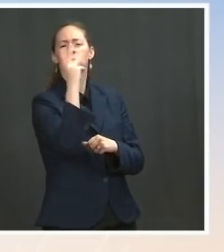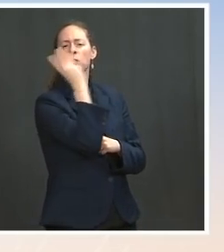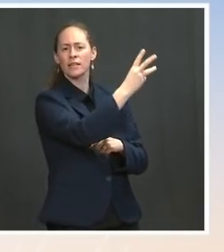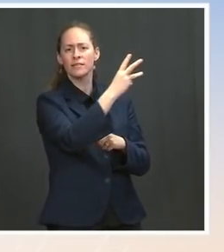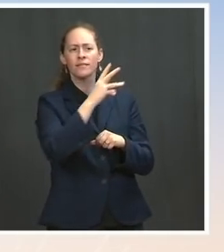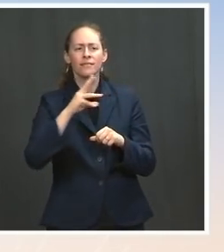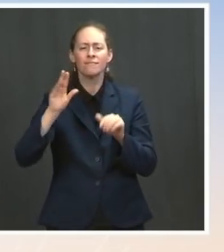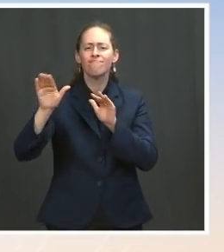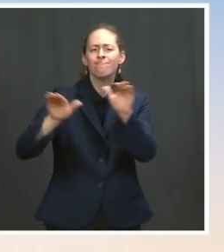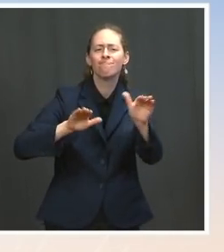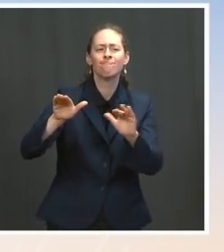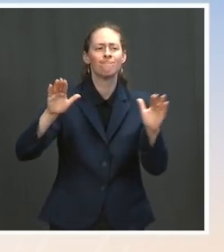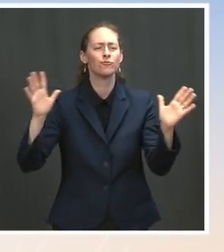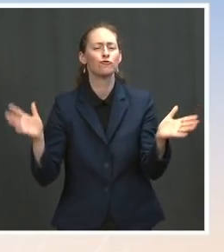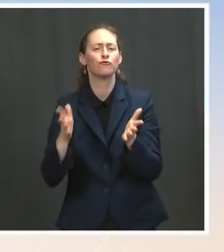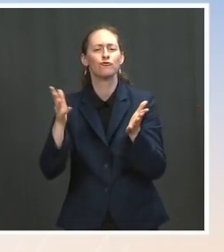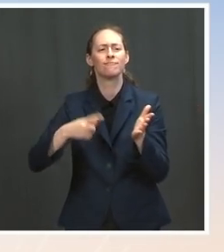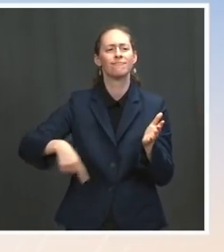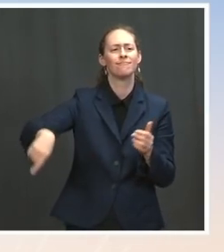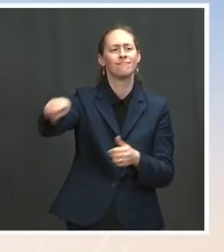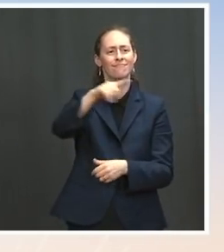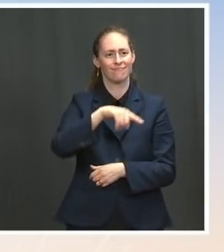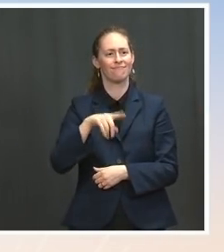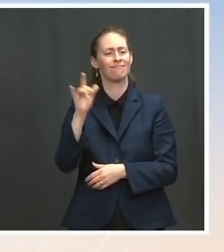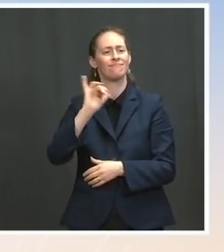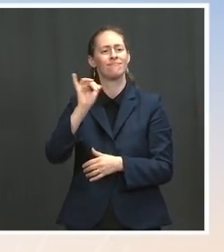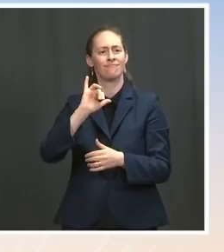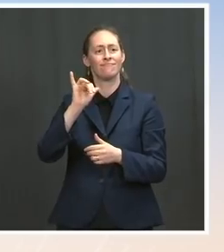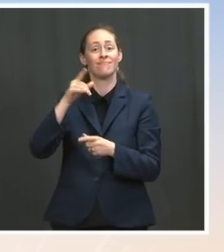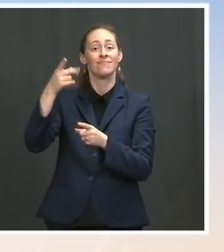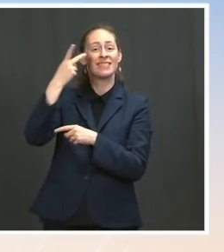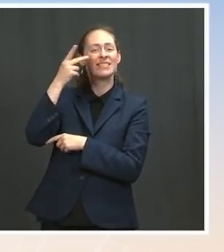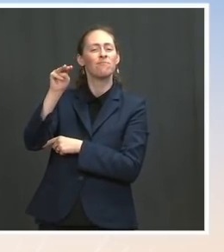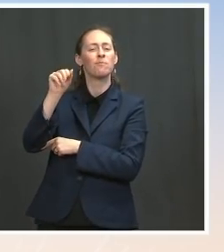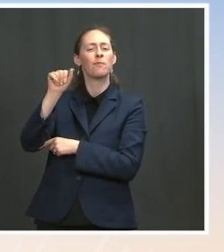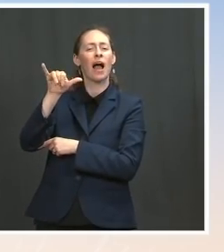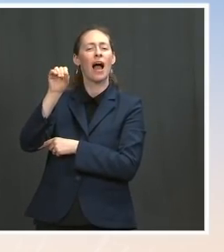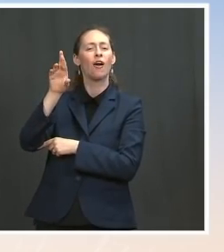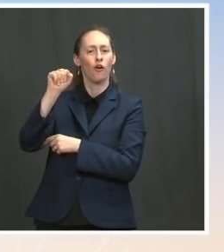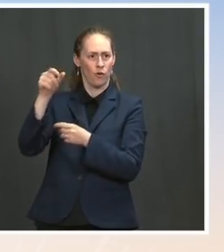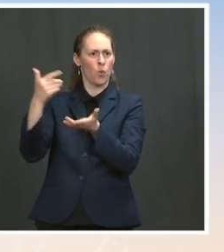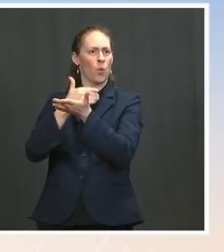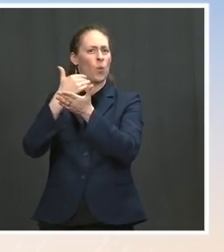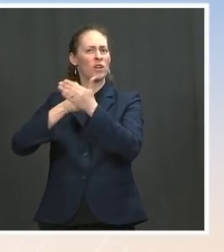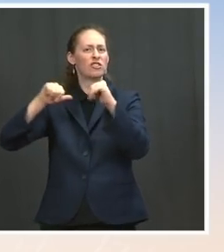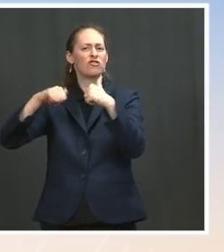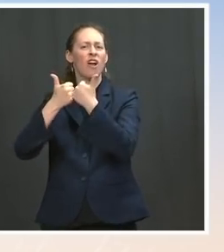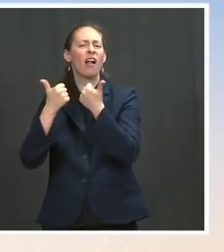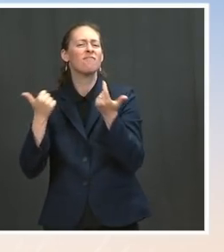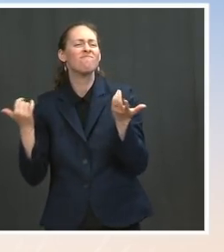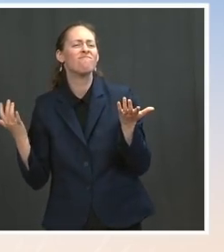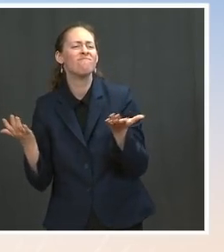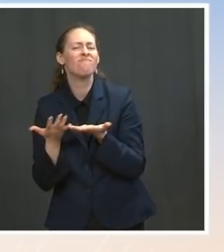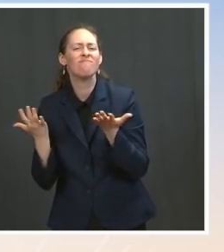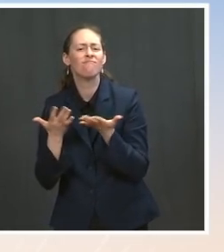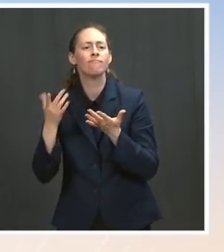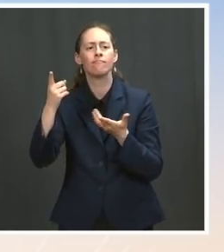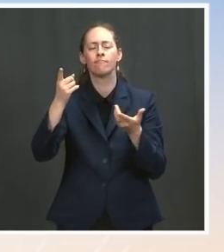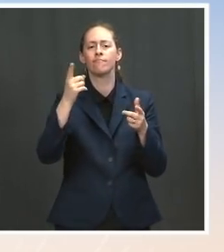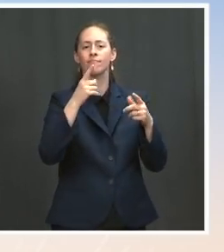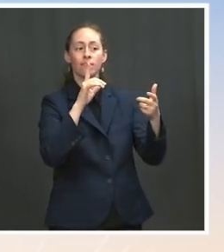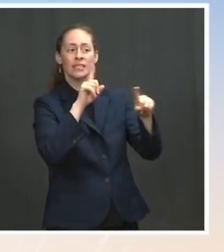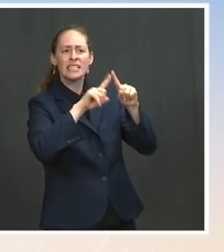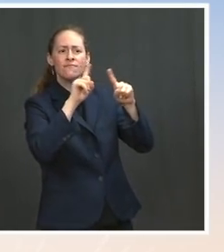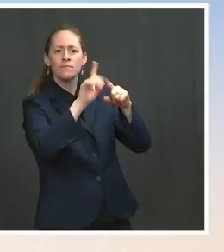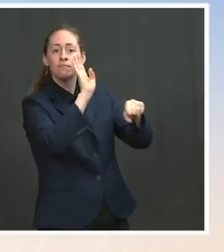about this already, where cities compete to boost vaccination rates through canvassing, local partnerships, and incentives for people. And through the